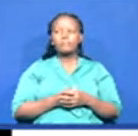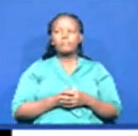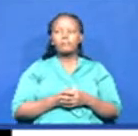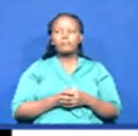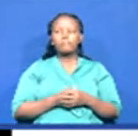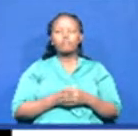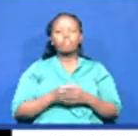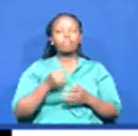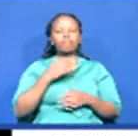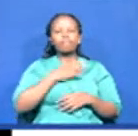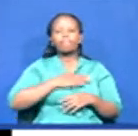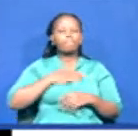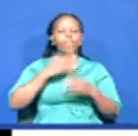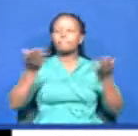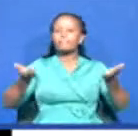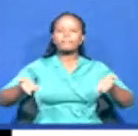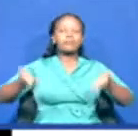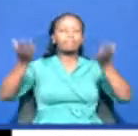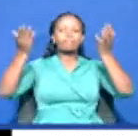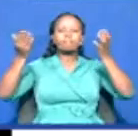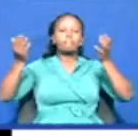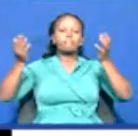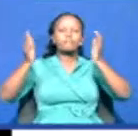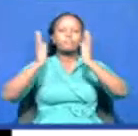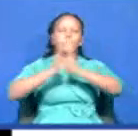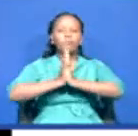Kindly let us arise for the word of prayer.